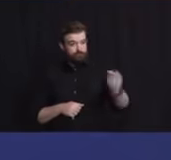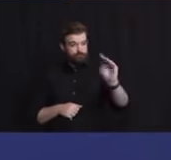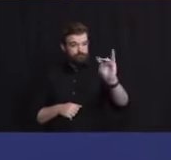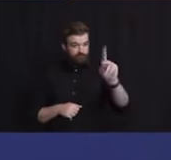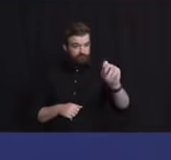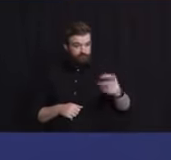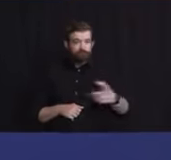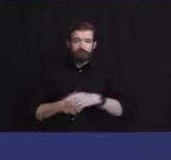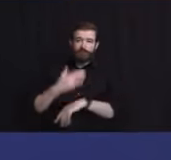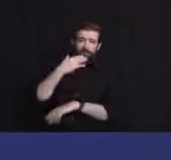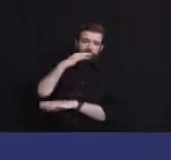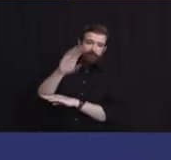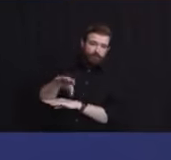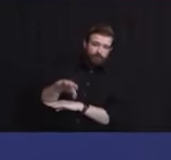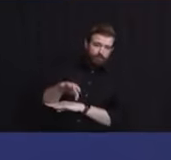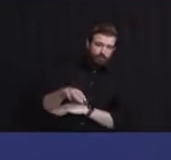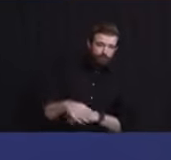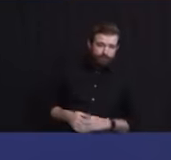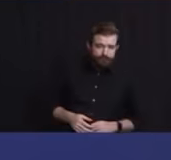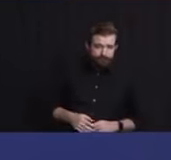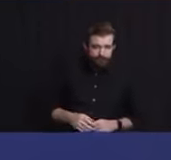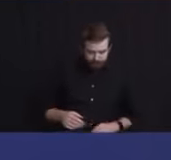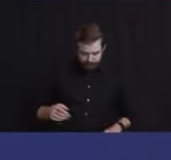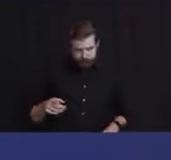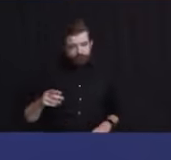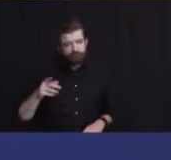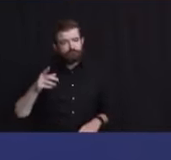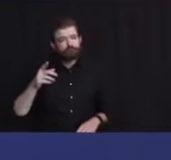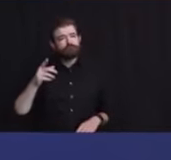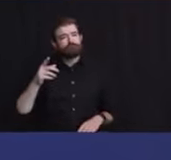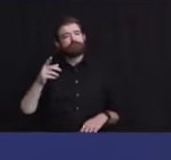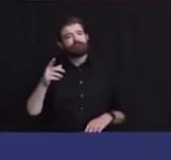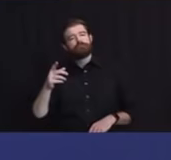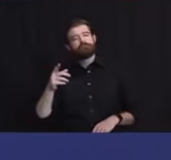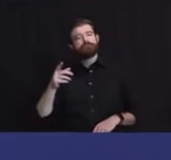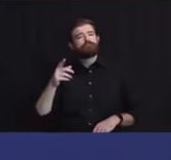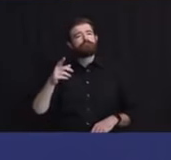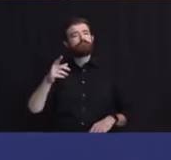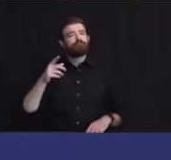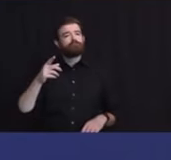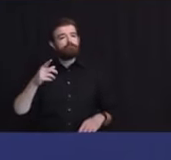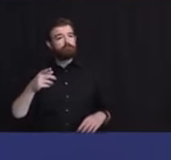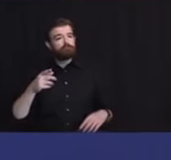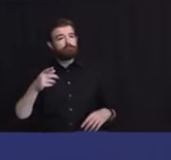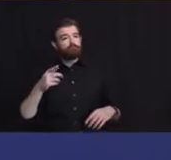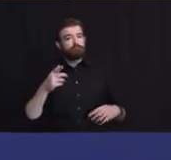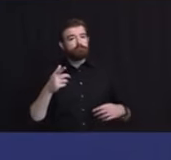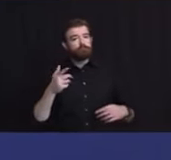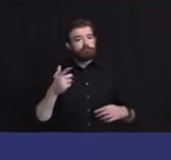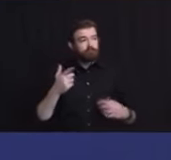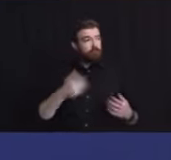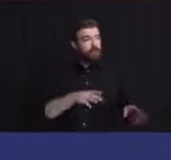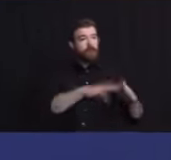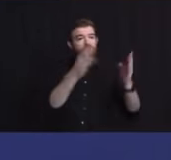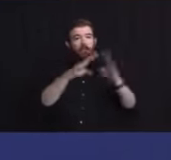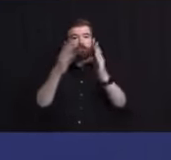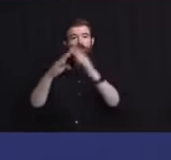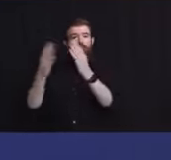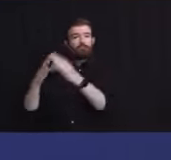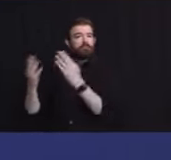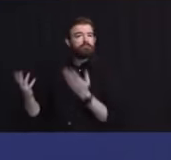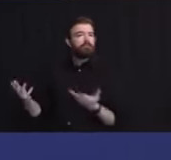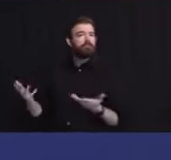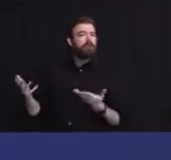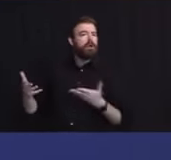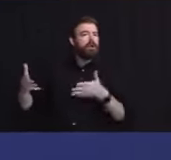you. What's left, if anything, to still open up? Are there any big remaining things that that should